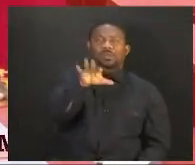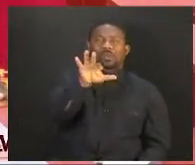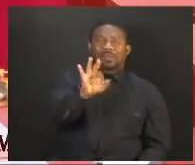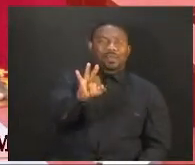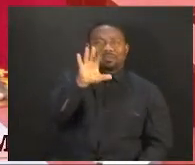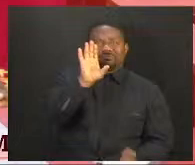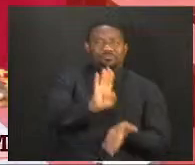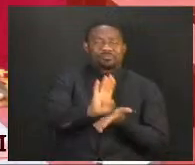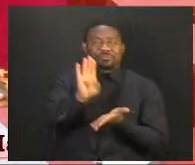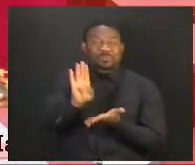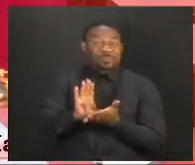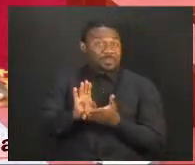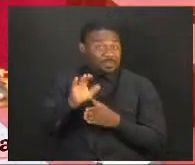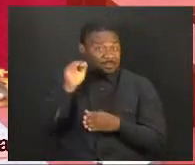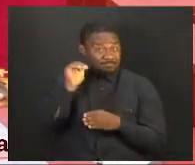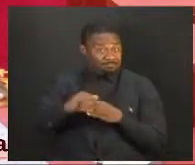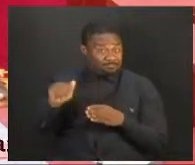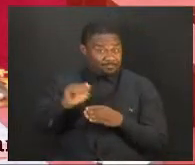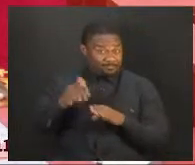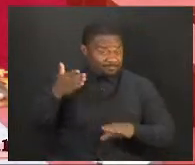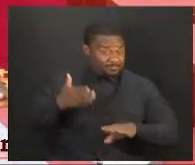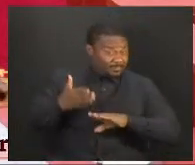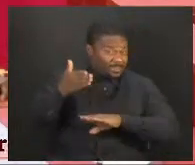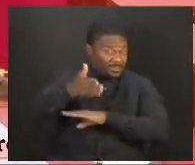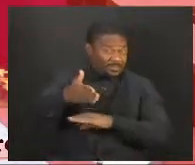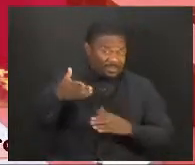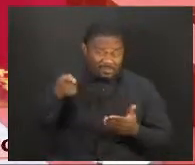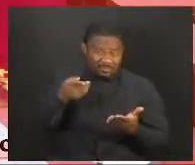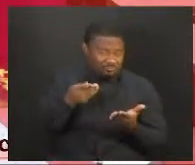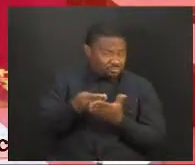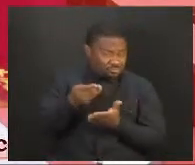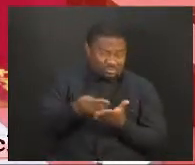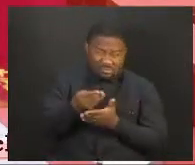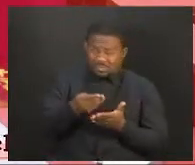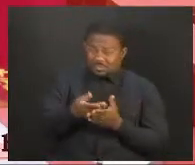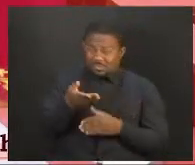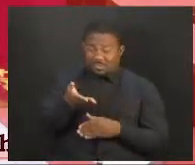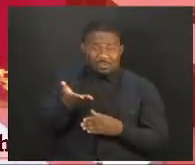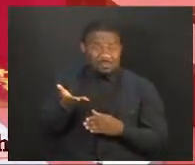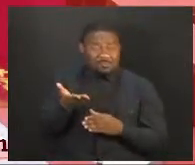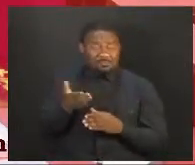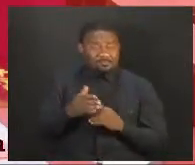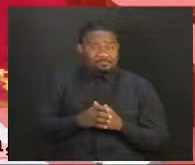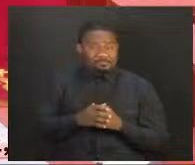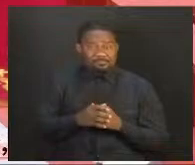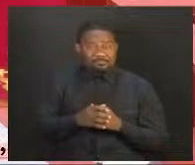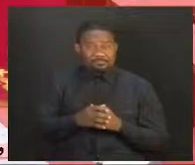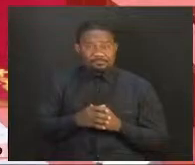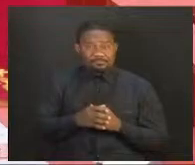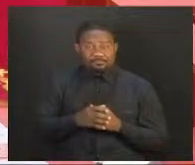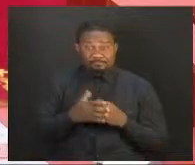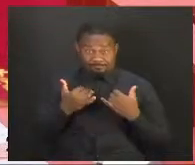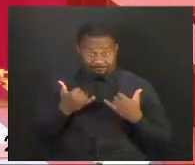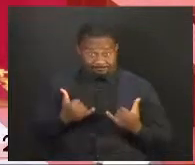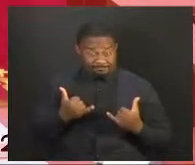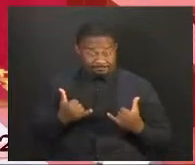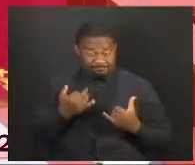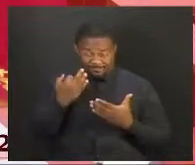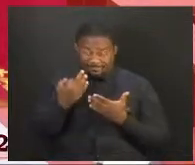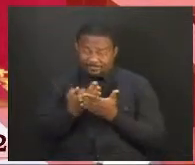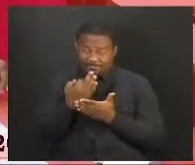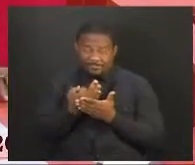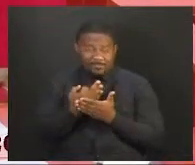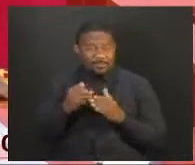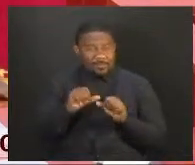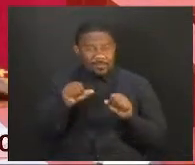cedis after spending this amount in the banking sector. Mr. Speaker, as we speak, the financial sector is